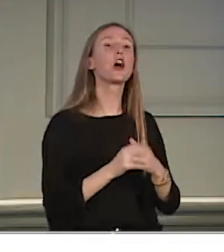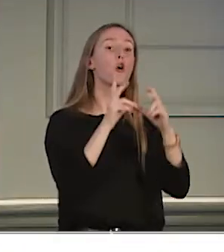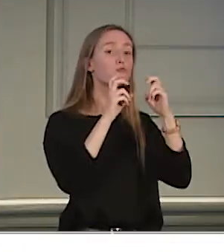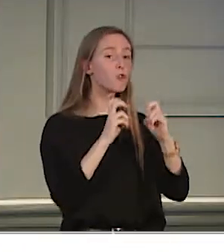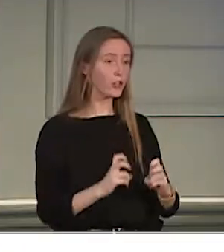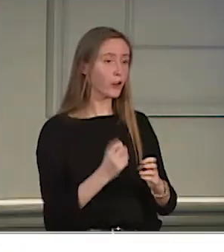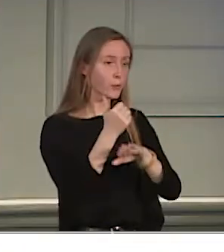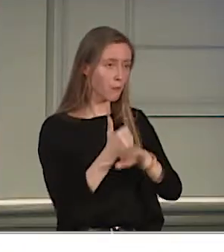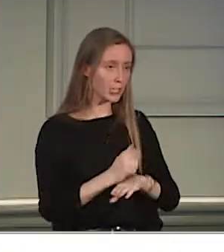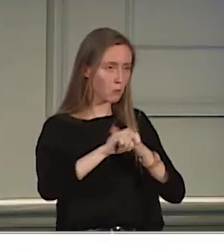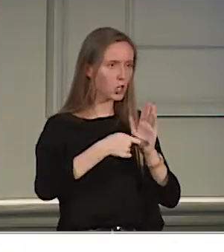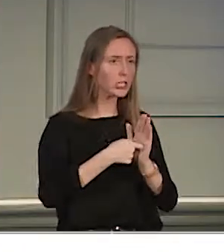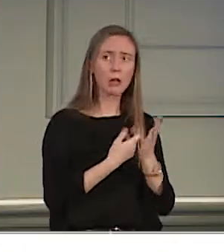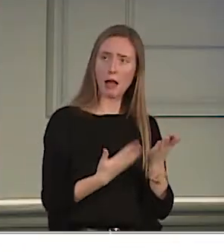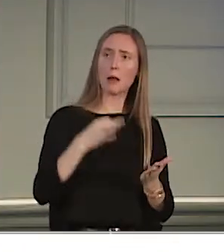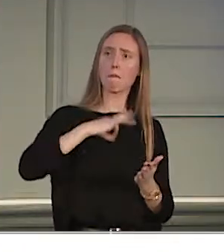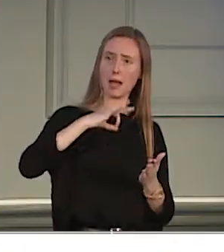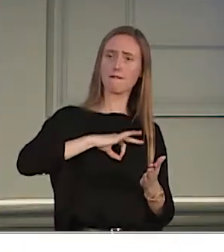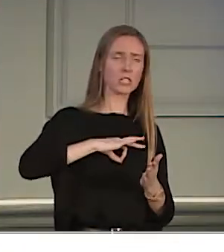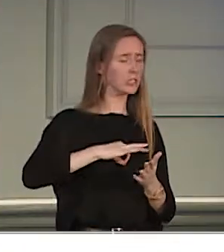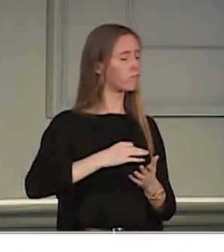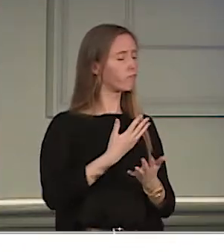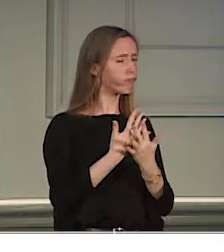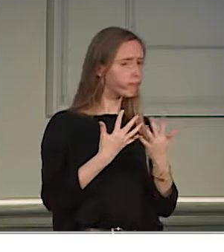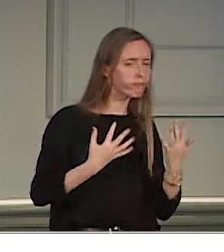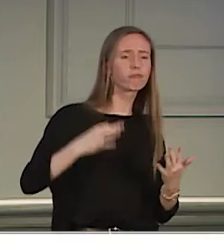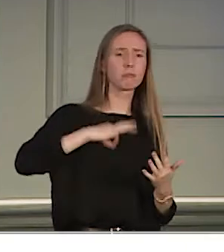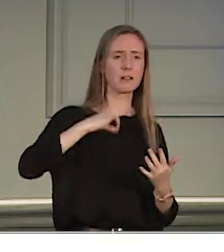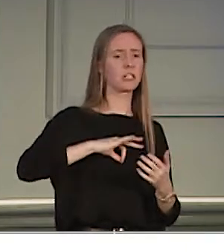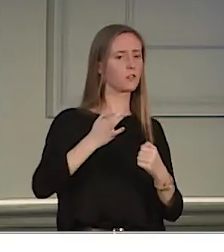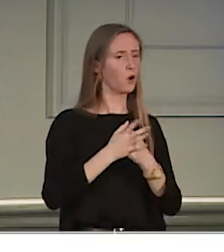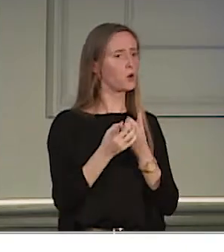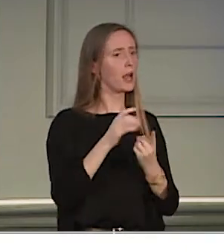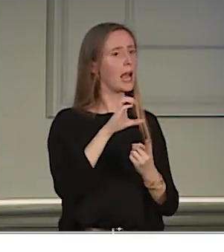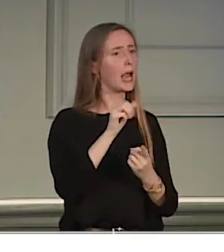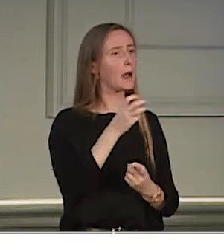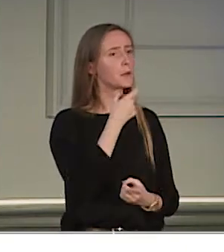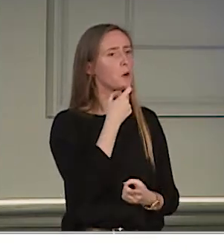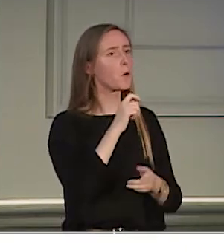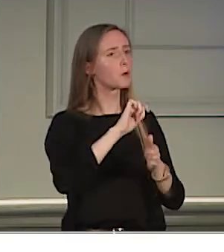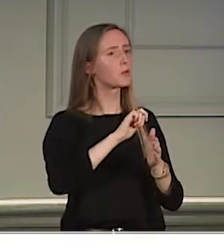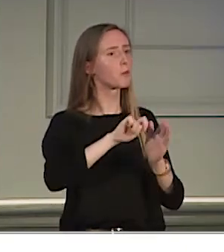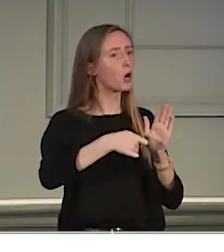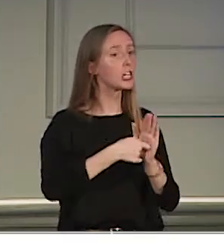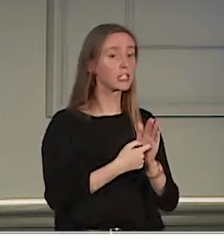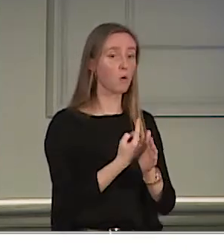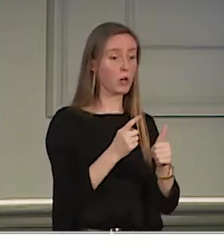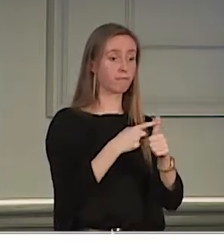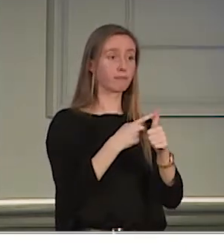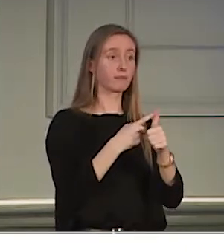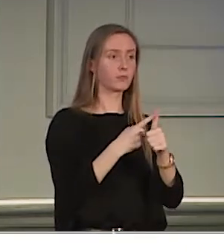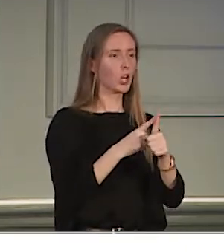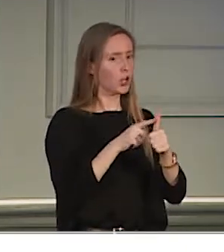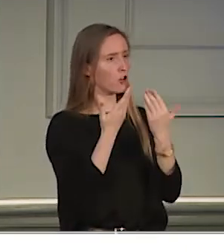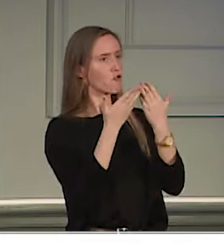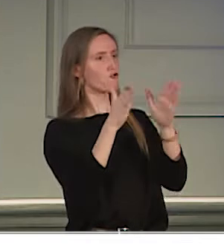there are huge benefits to students in fulfilling these capstone projects. One of the key ones is it gets to showcase their learning and development